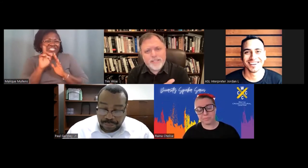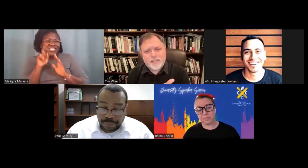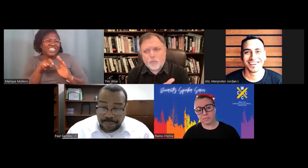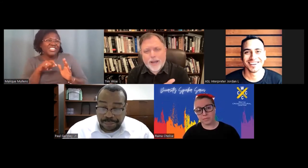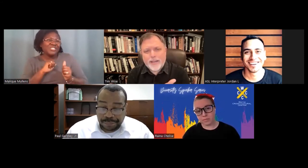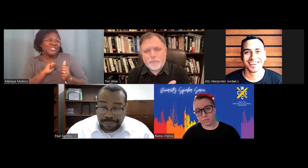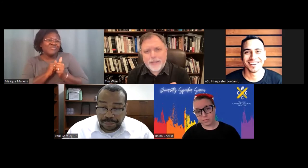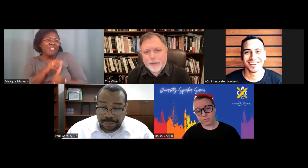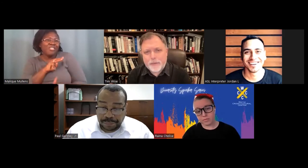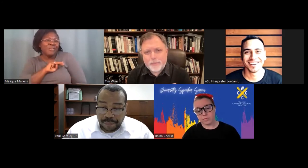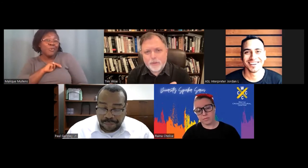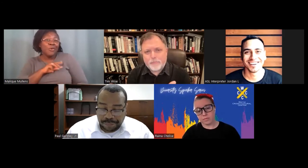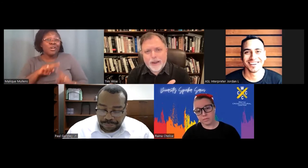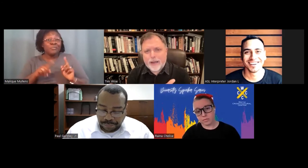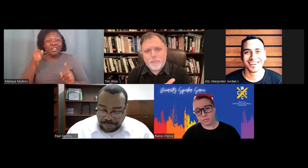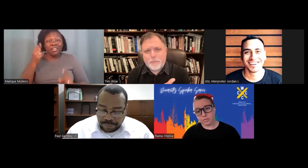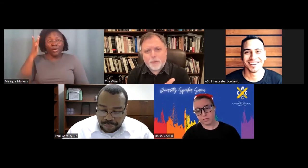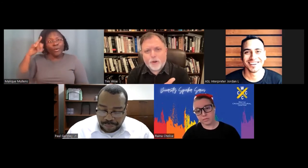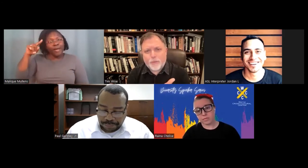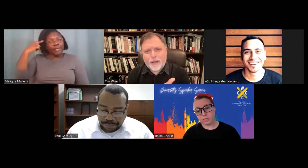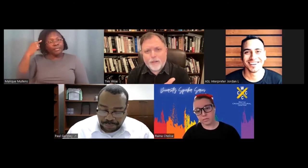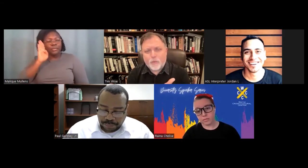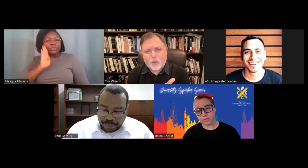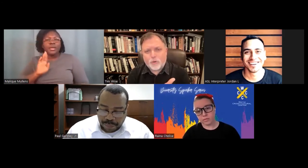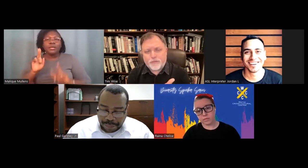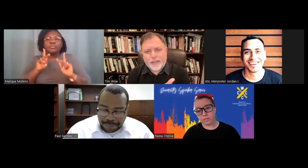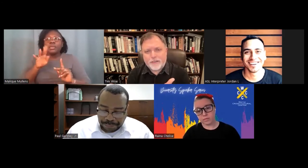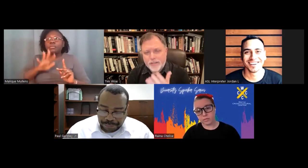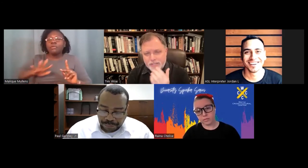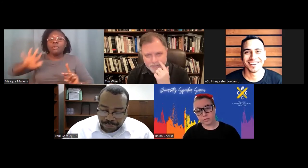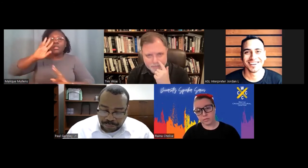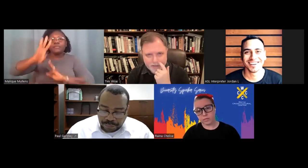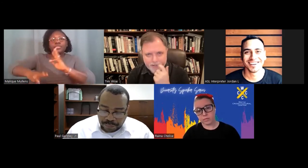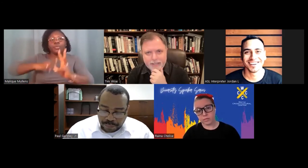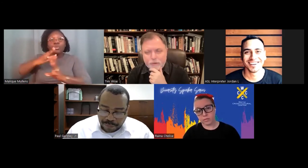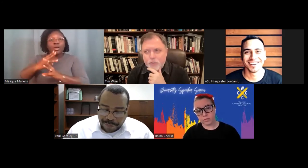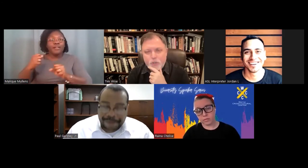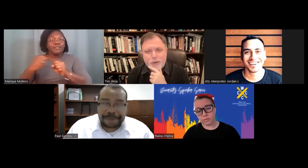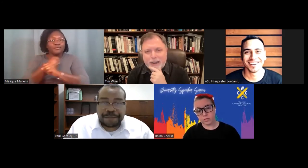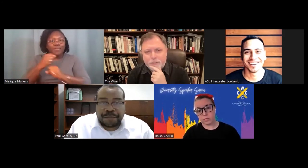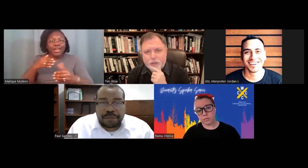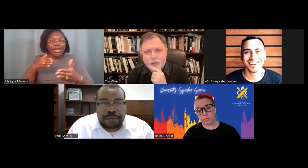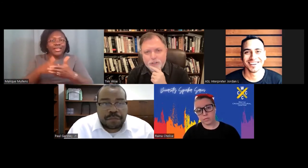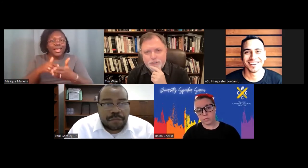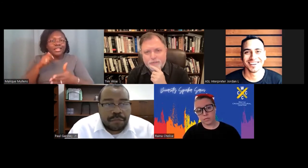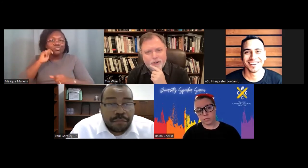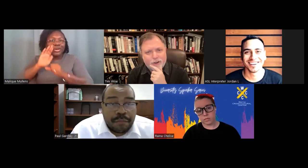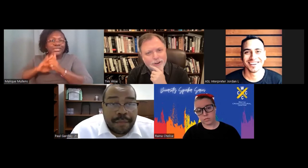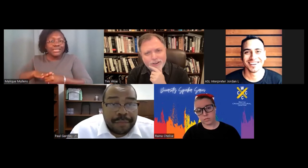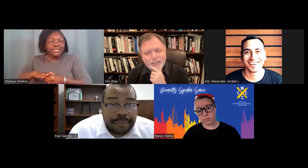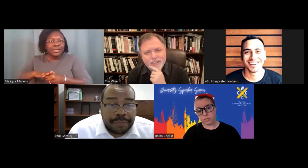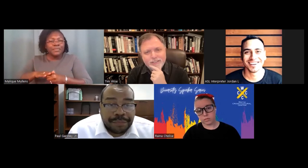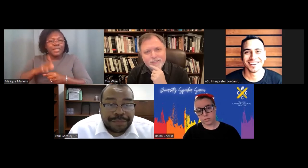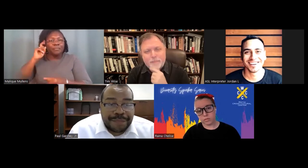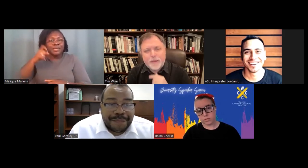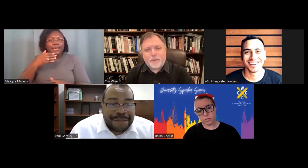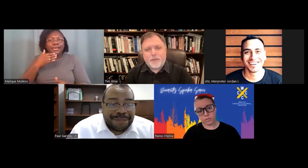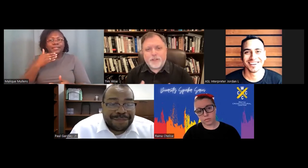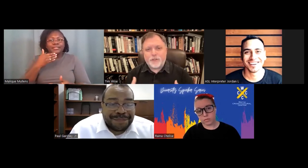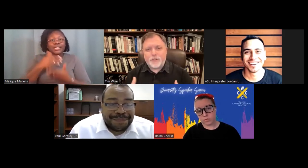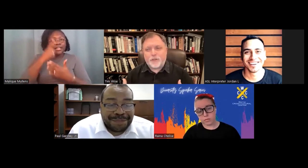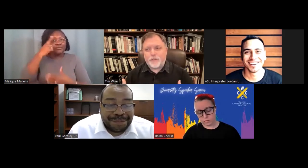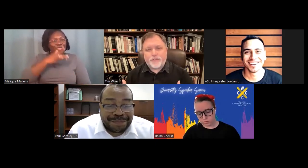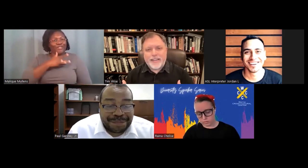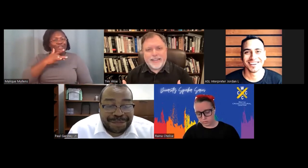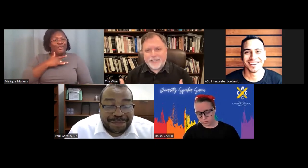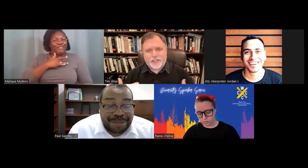But listen, why do Black people and brown people around the world fight racism? They don't do it out of the goodness of their heart. Right? People of